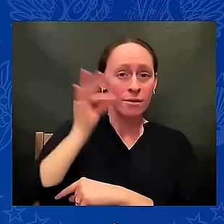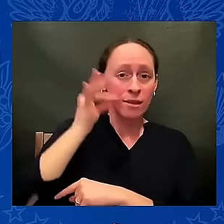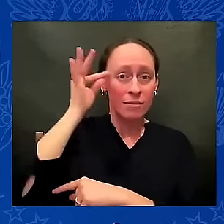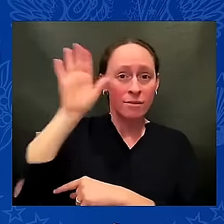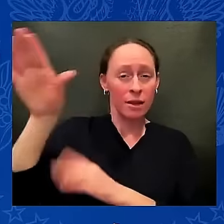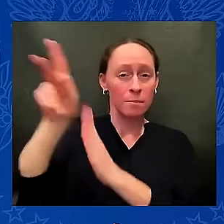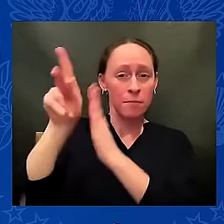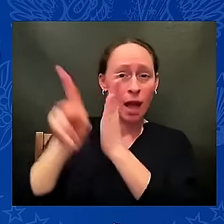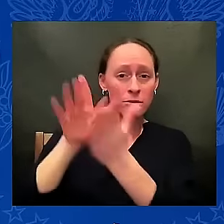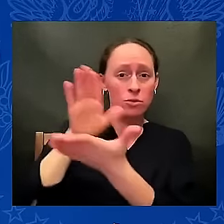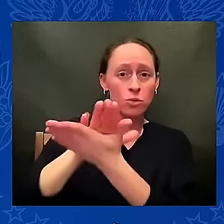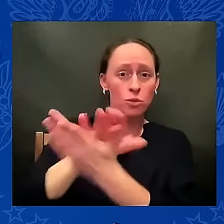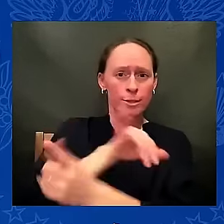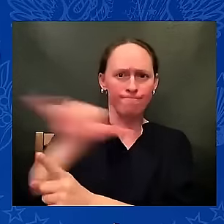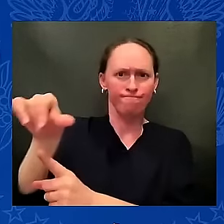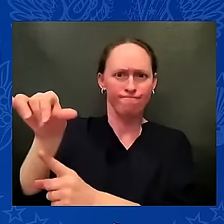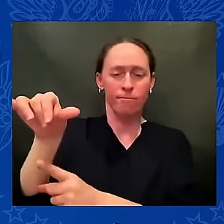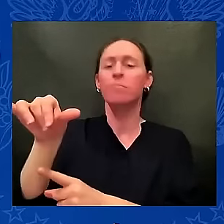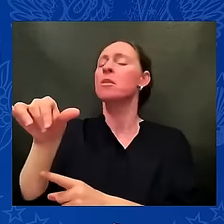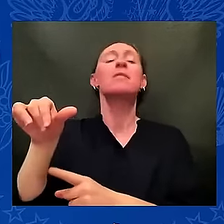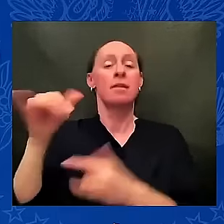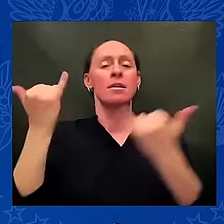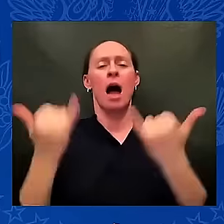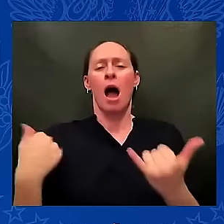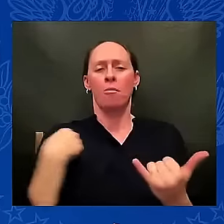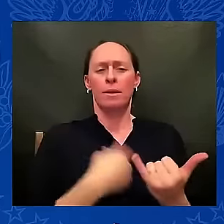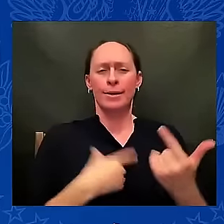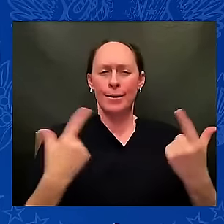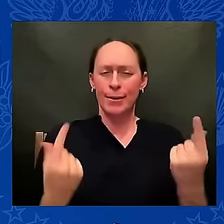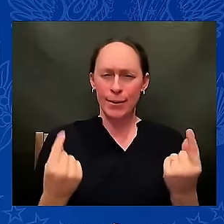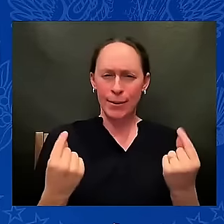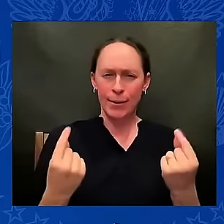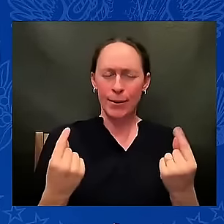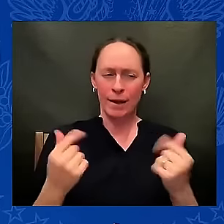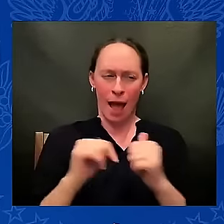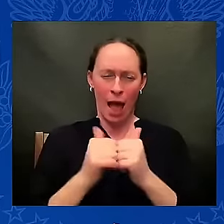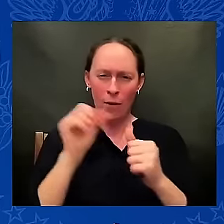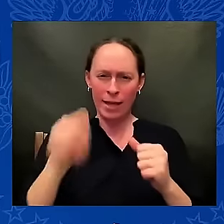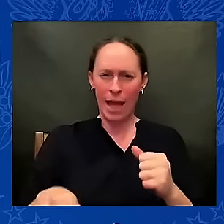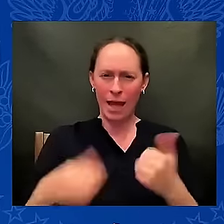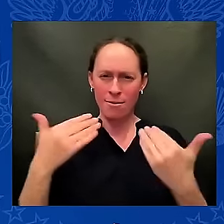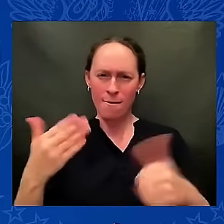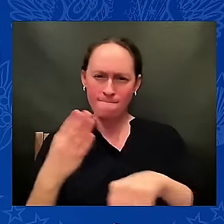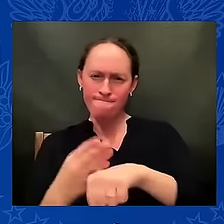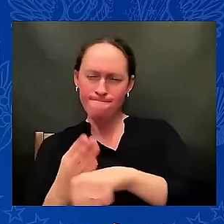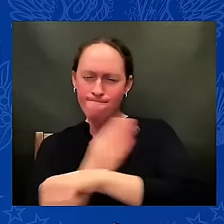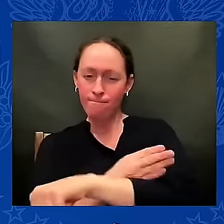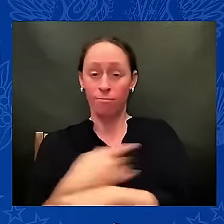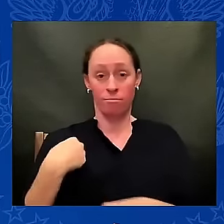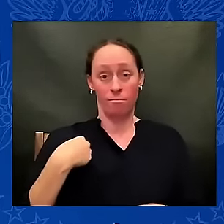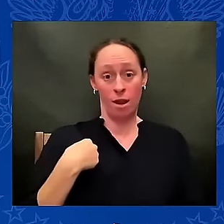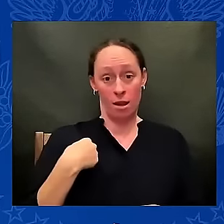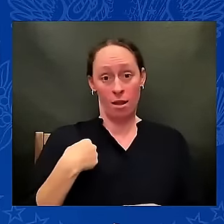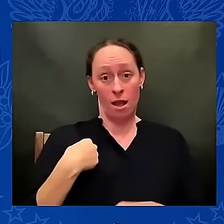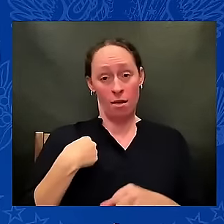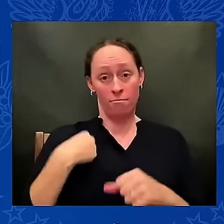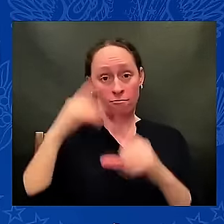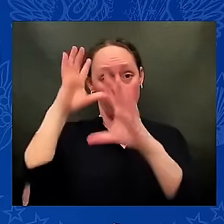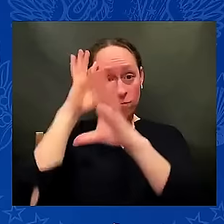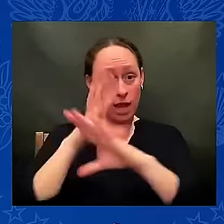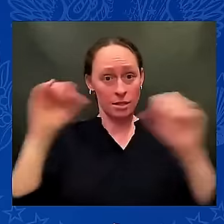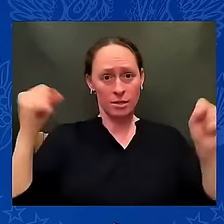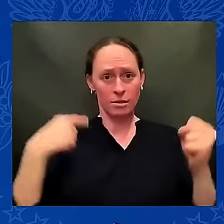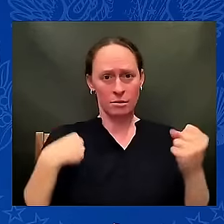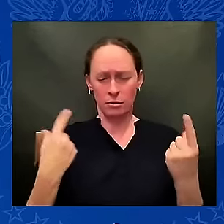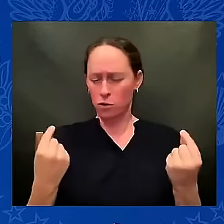of the United States, I've had the honor to bestow our nation's most prestigious medals to distinguished people and organizations all